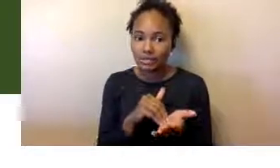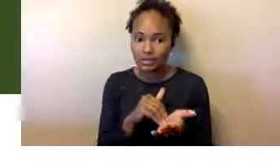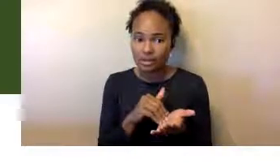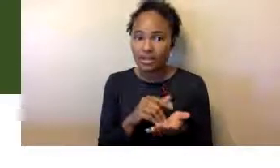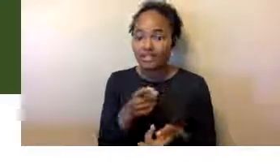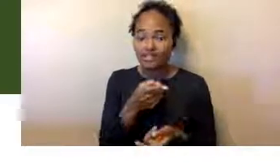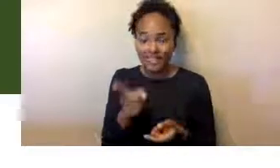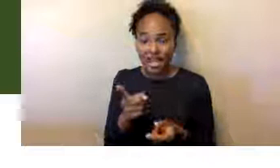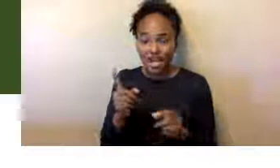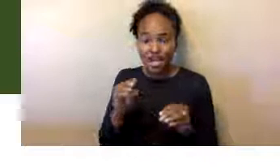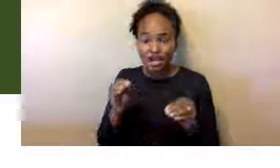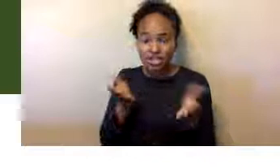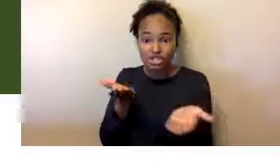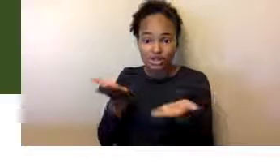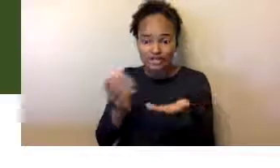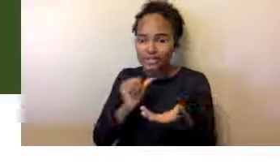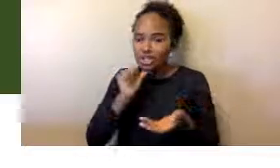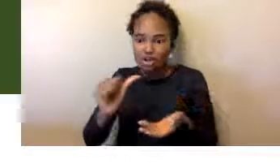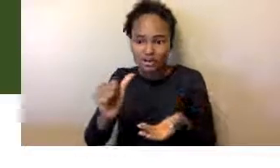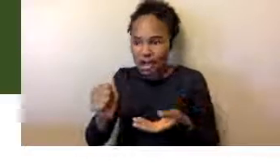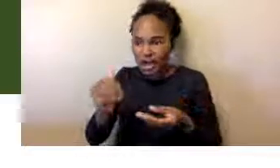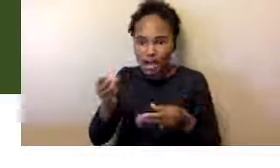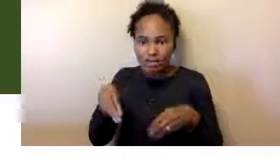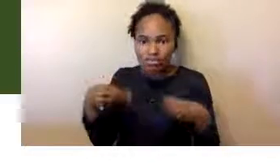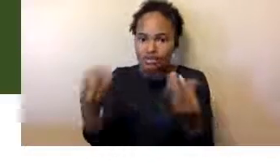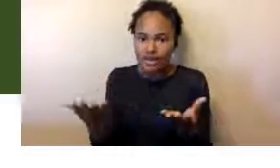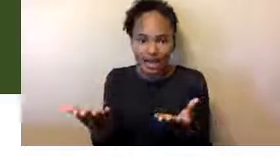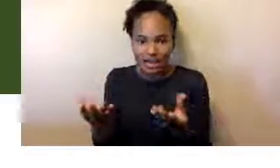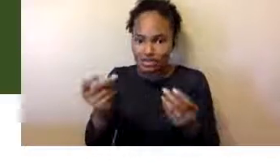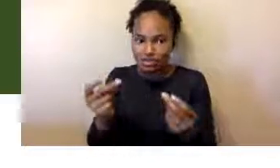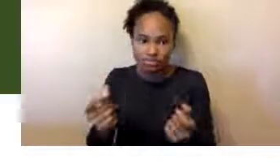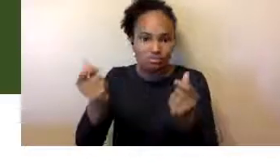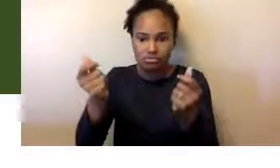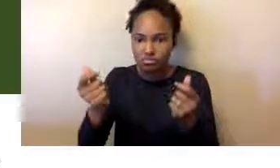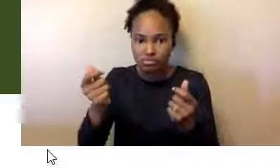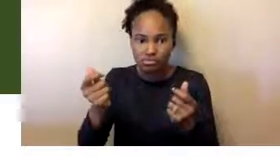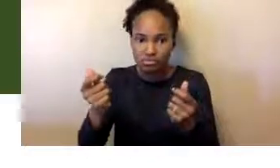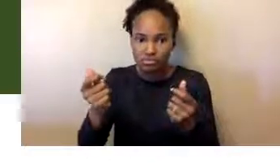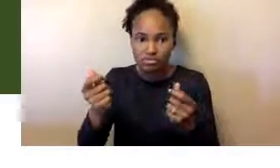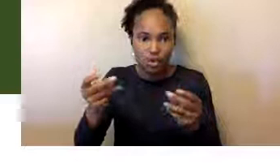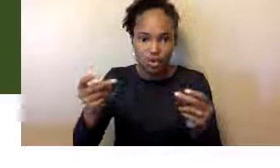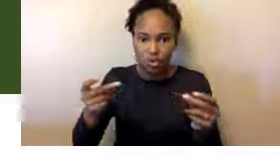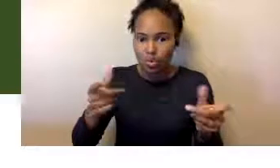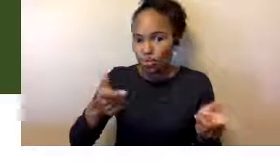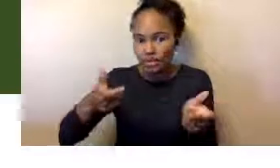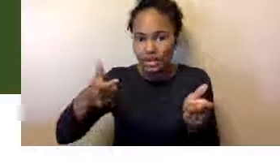the objective of crisis response is substantially impaired for persons with mental illness.